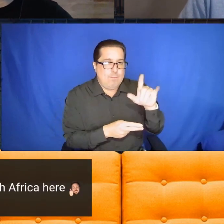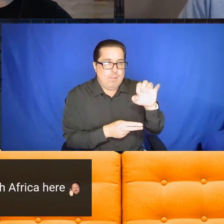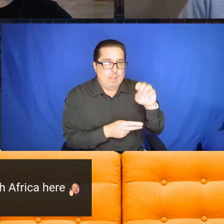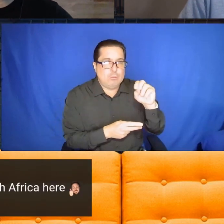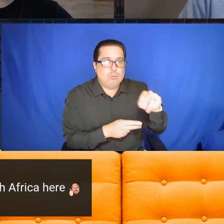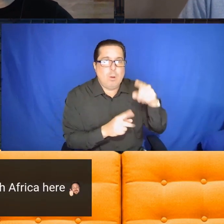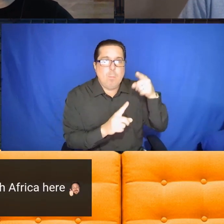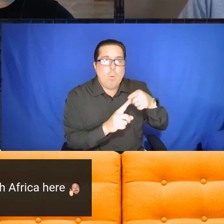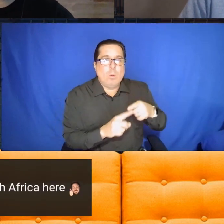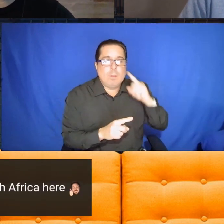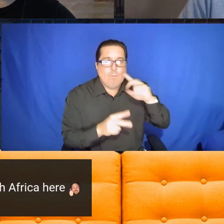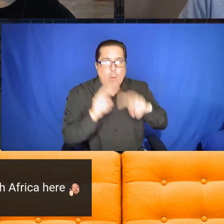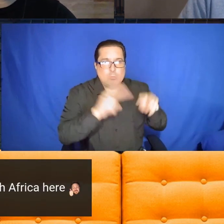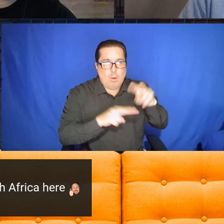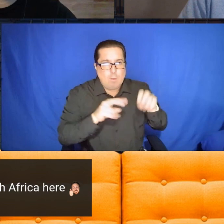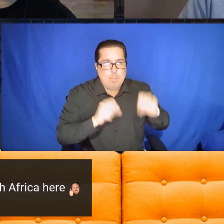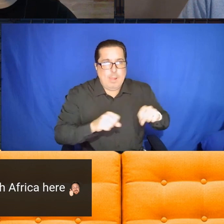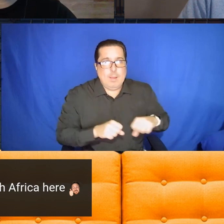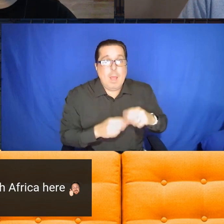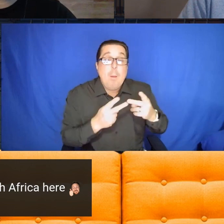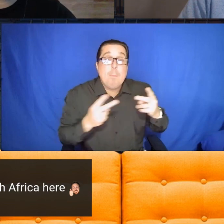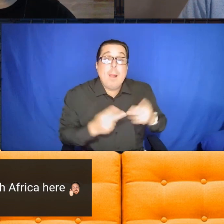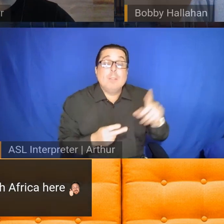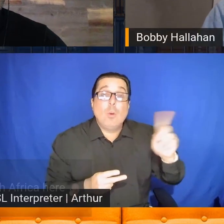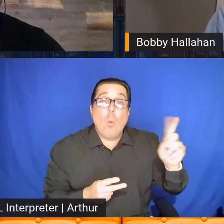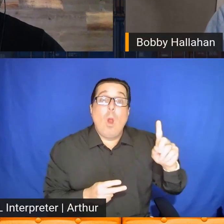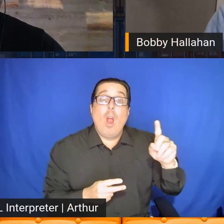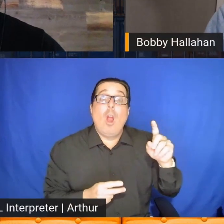observability. So places where